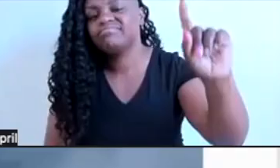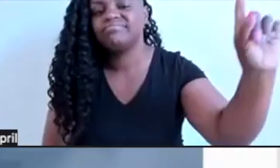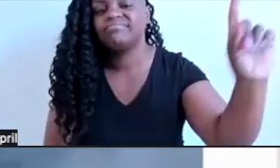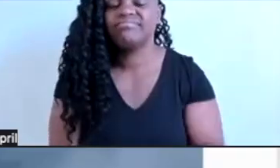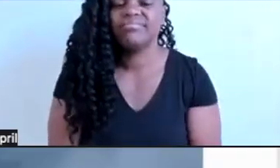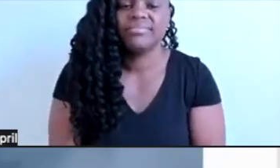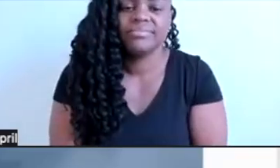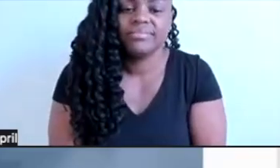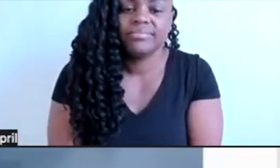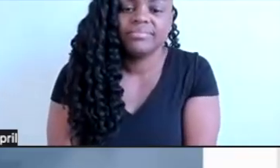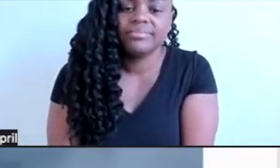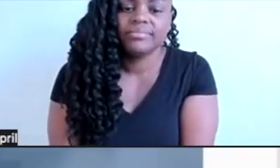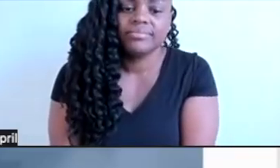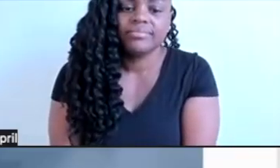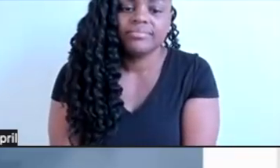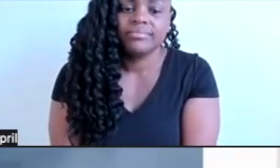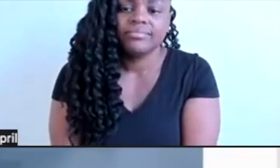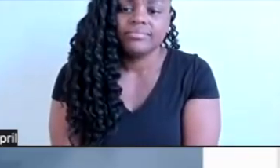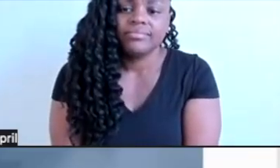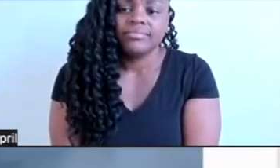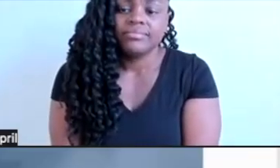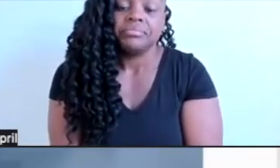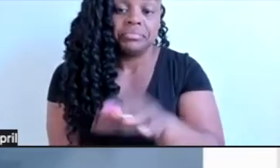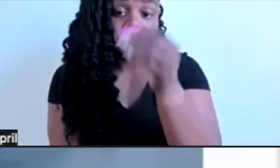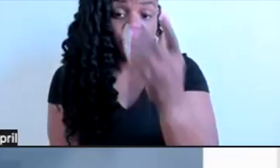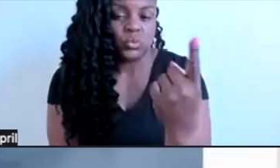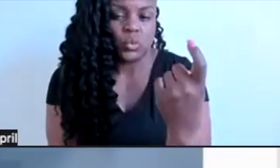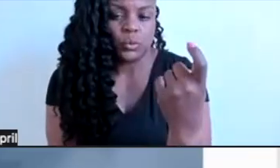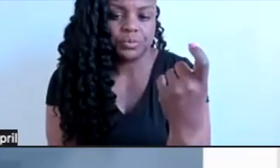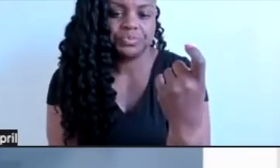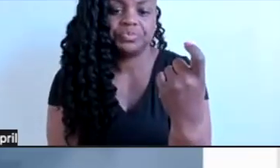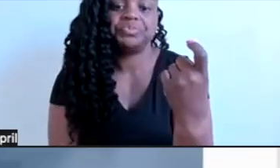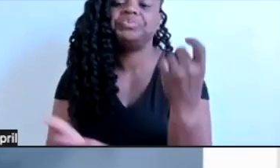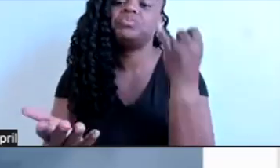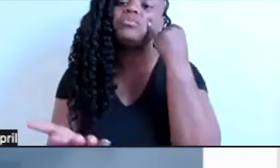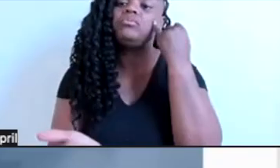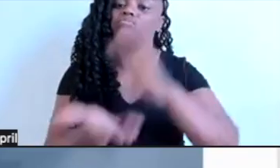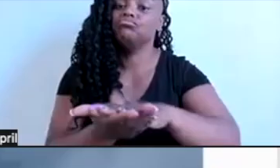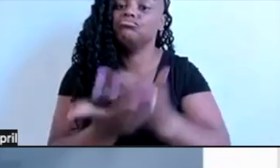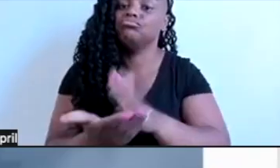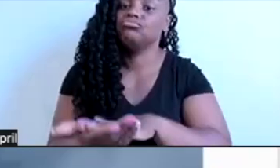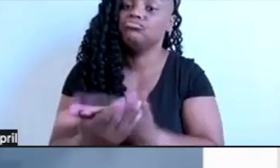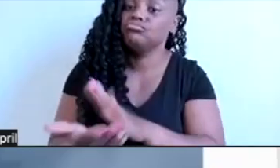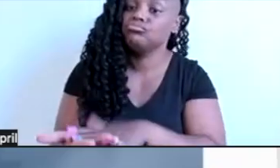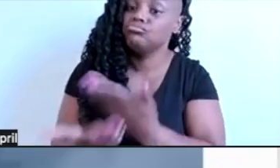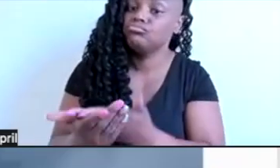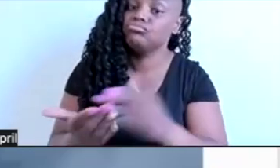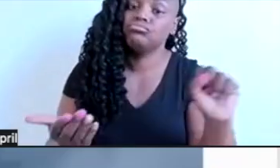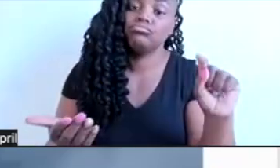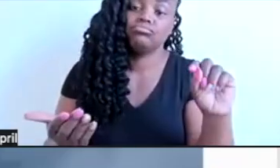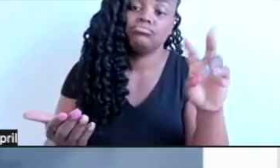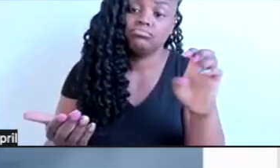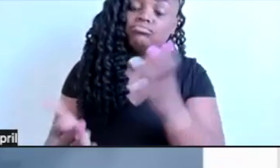One more tip. If a pot on the stove catches fire, try sliding a lid onto the pot to smother the flame before using the